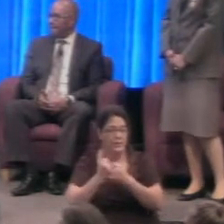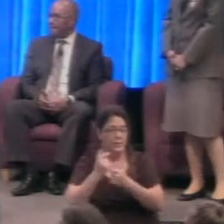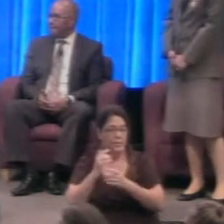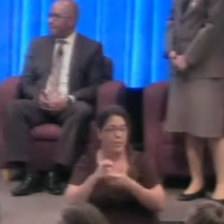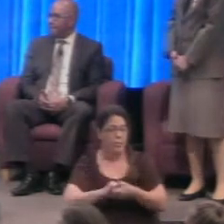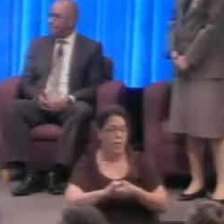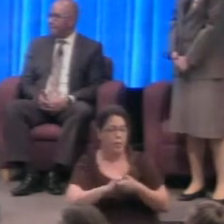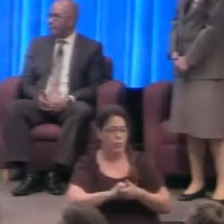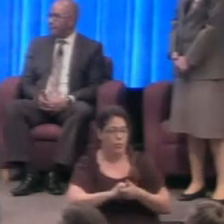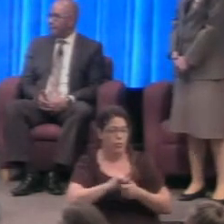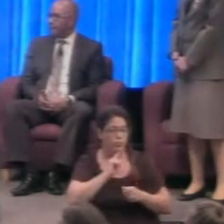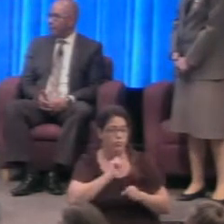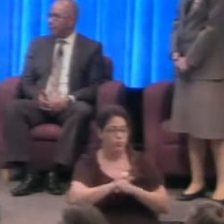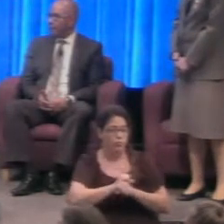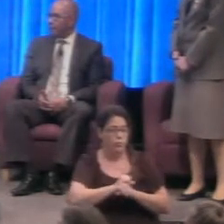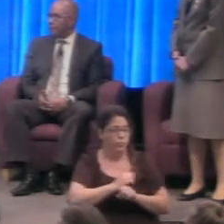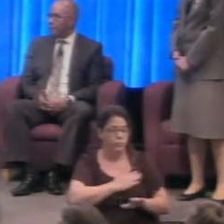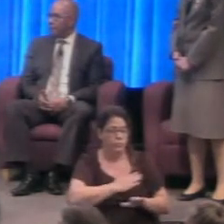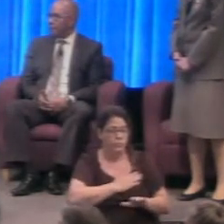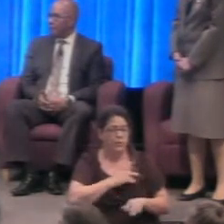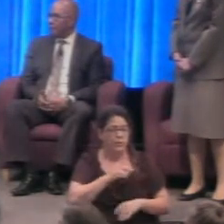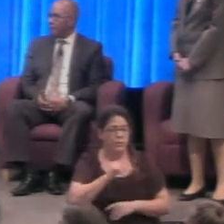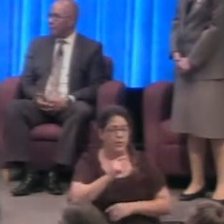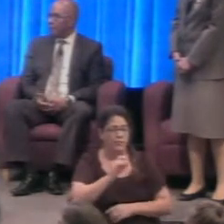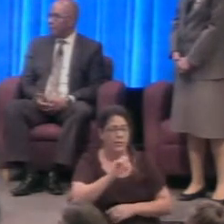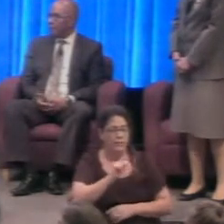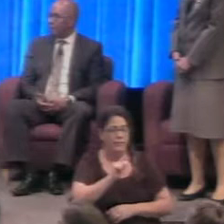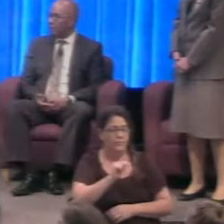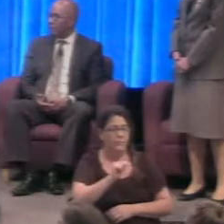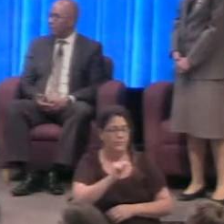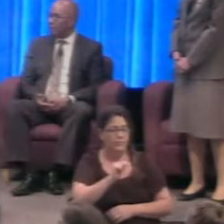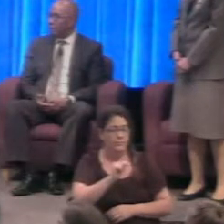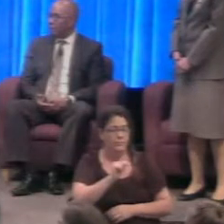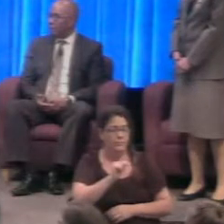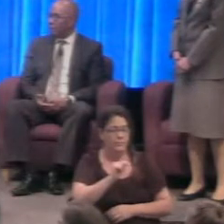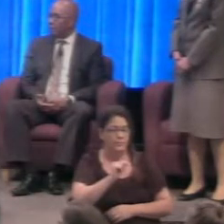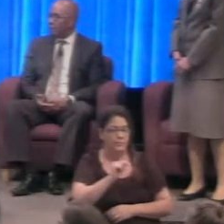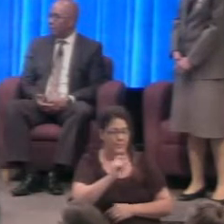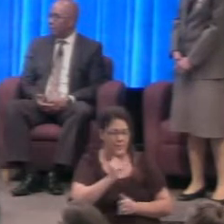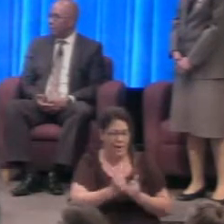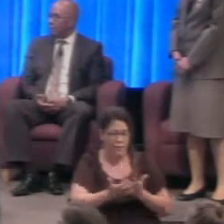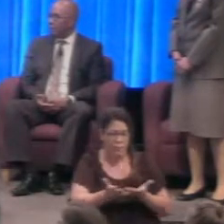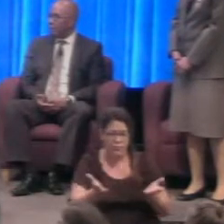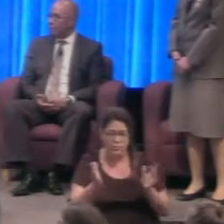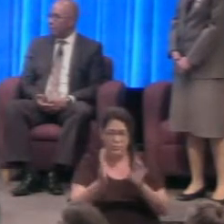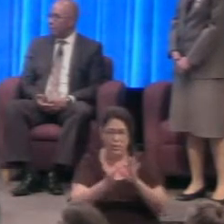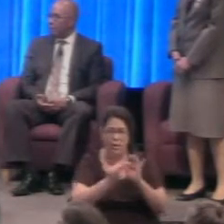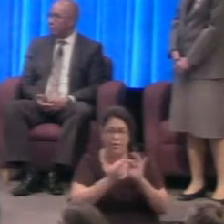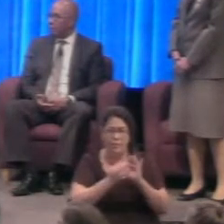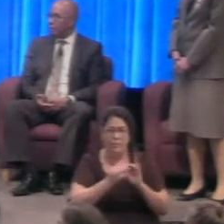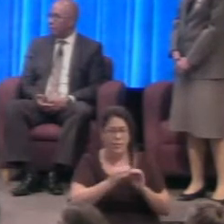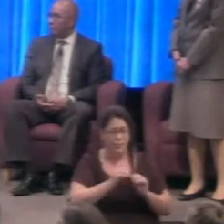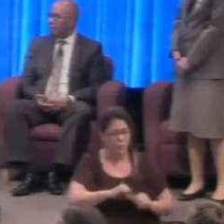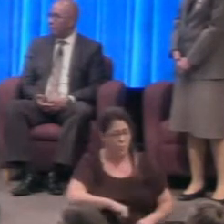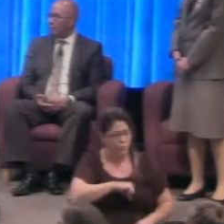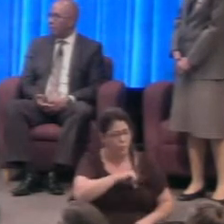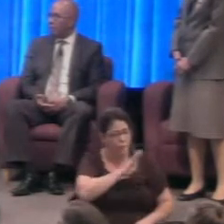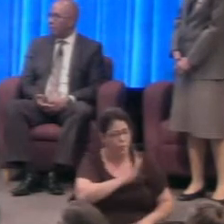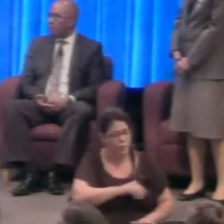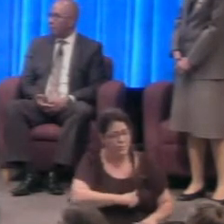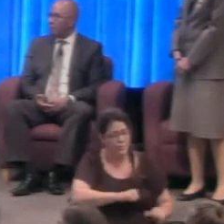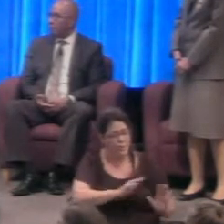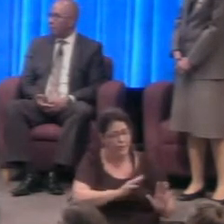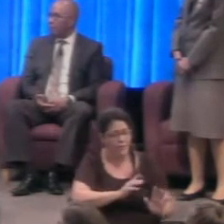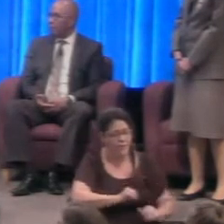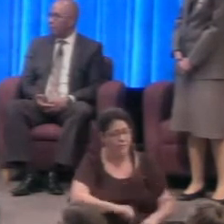You're a true patriot, and the words we heard today reflect your patriotism. You should be proud of your sacrifices and contributions